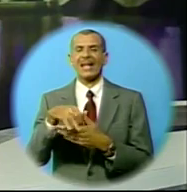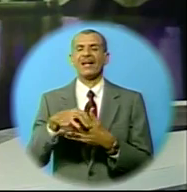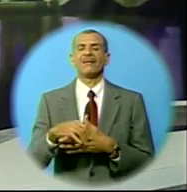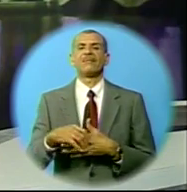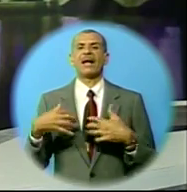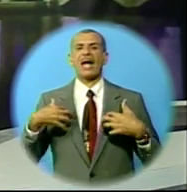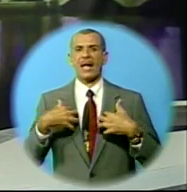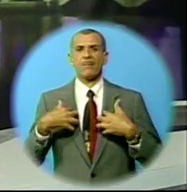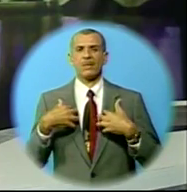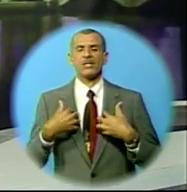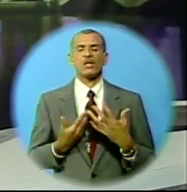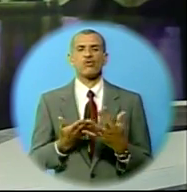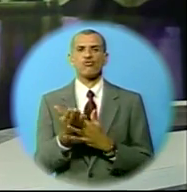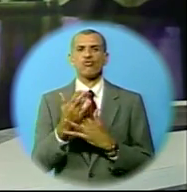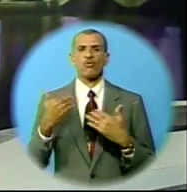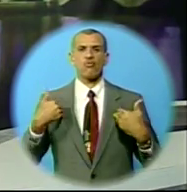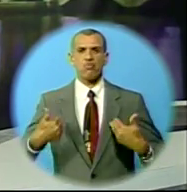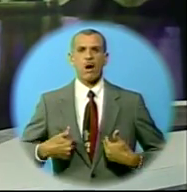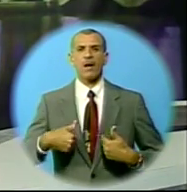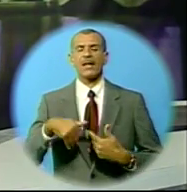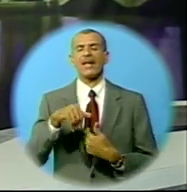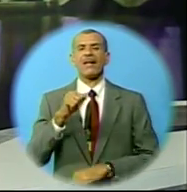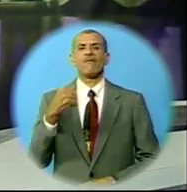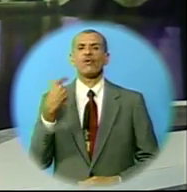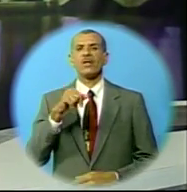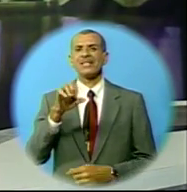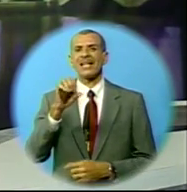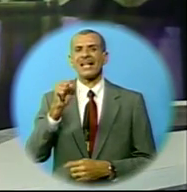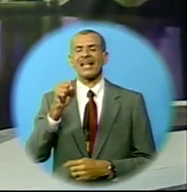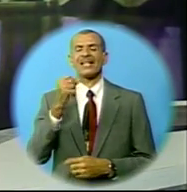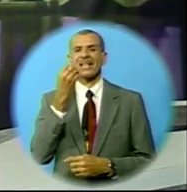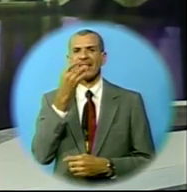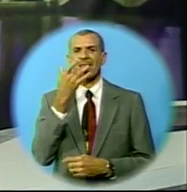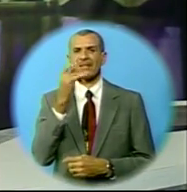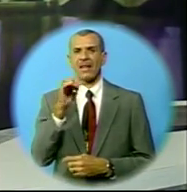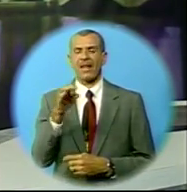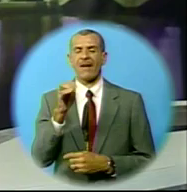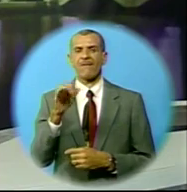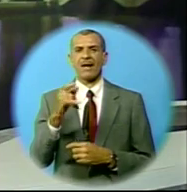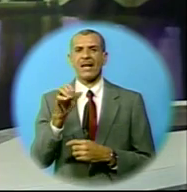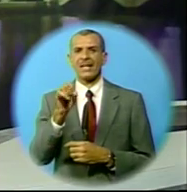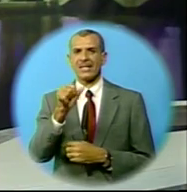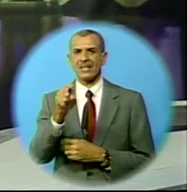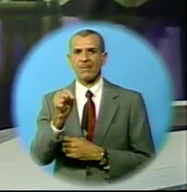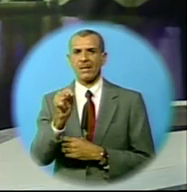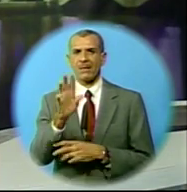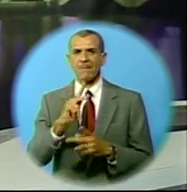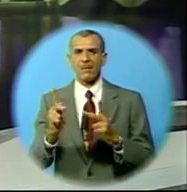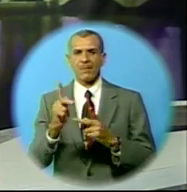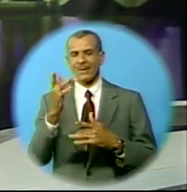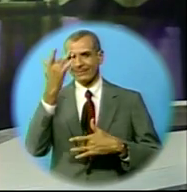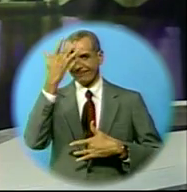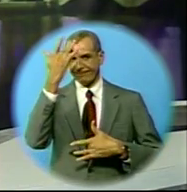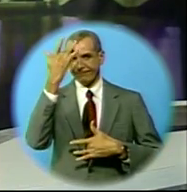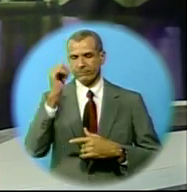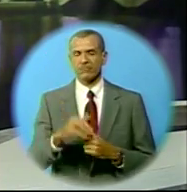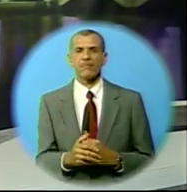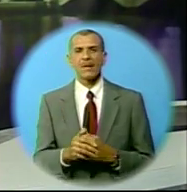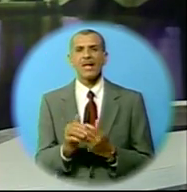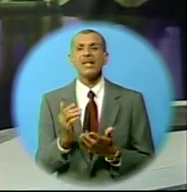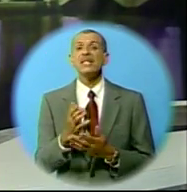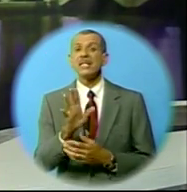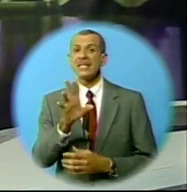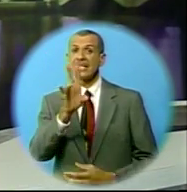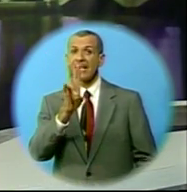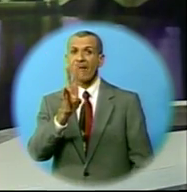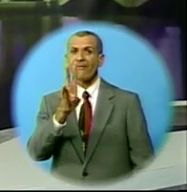and other body fluids or secretions such as urine, saliva, and semen in affected people. 7 confirmed